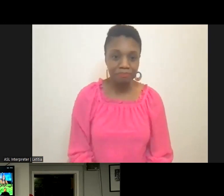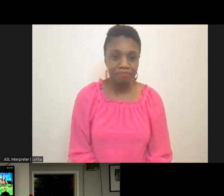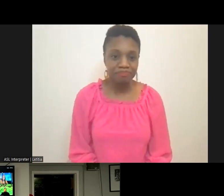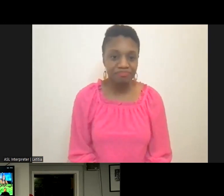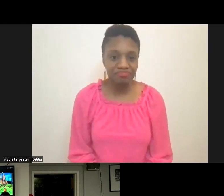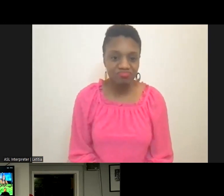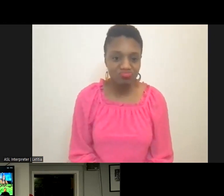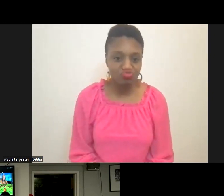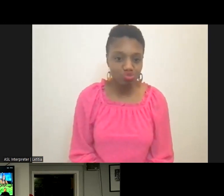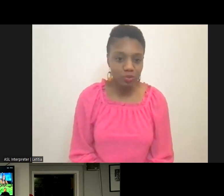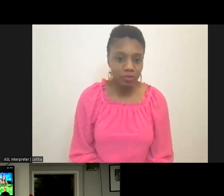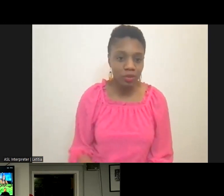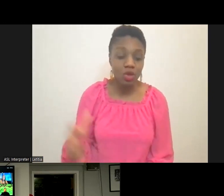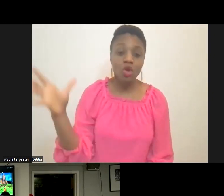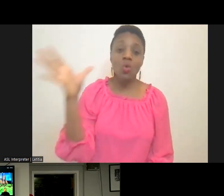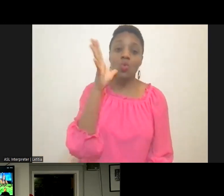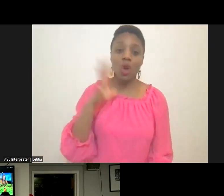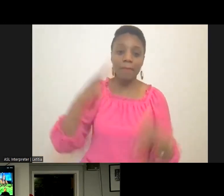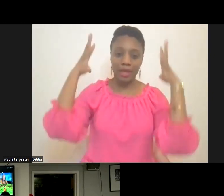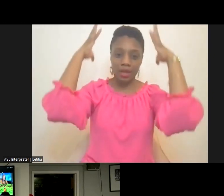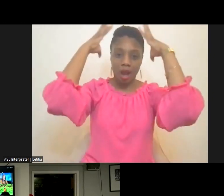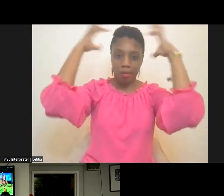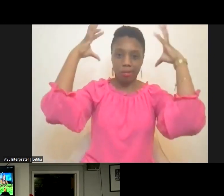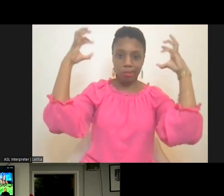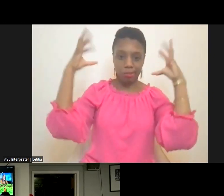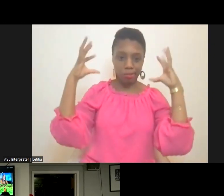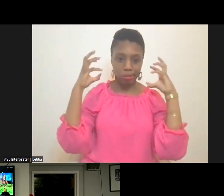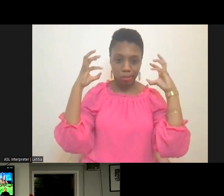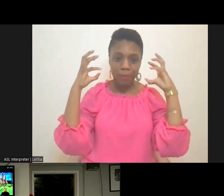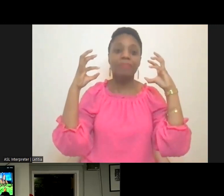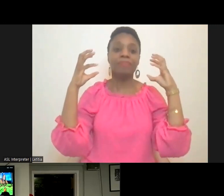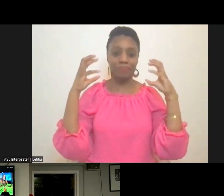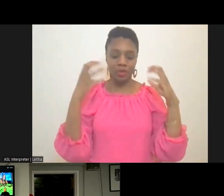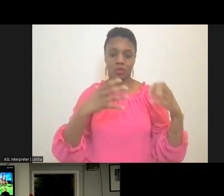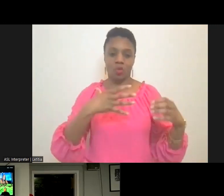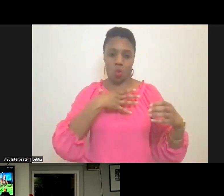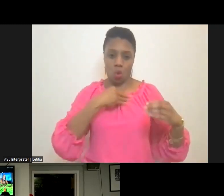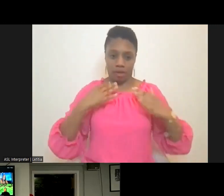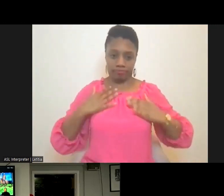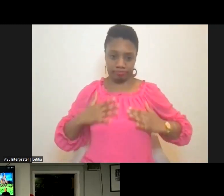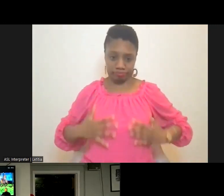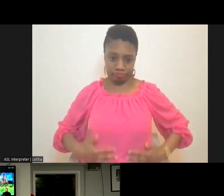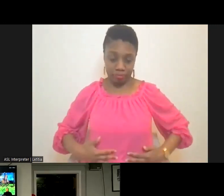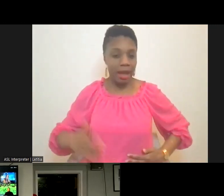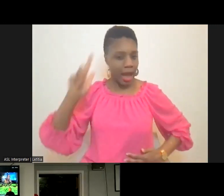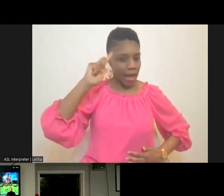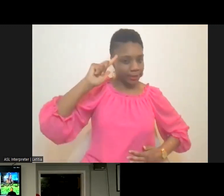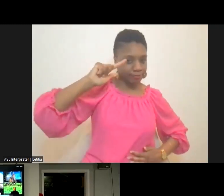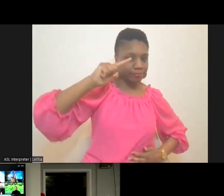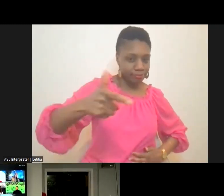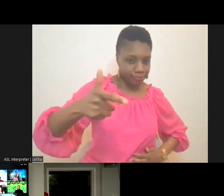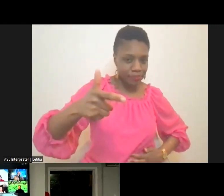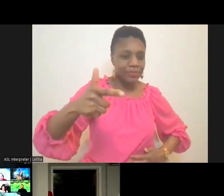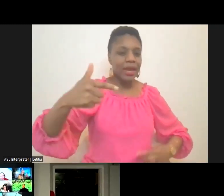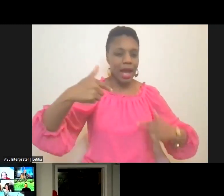Second both of those things. And as someone who works at an